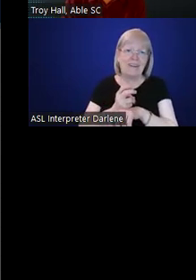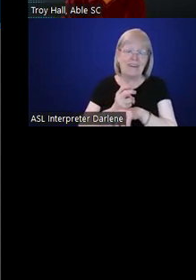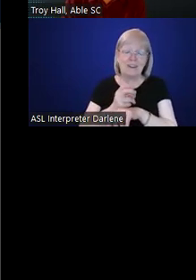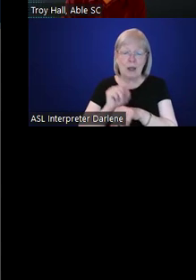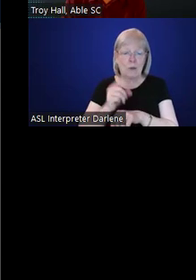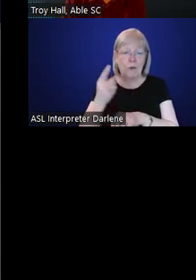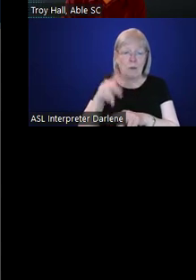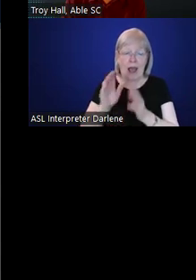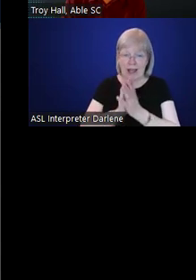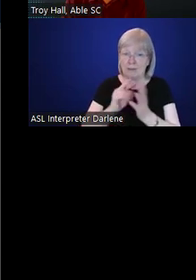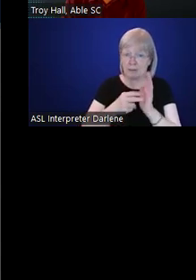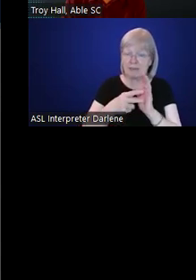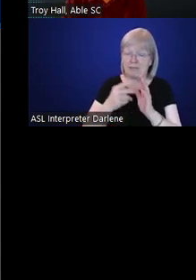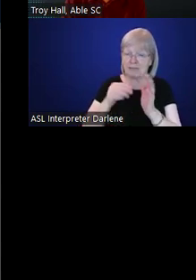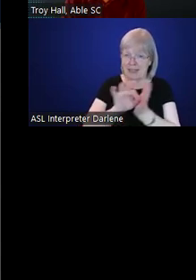Yeah.